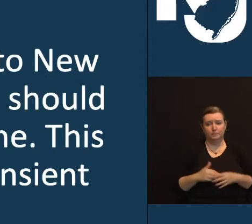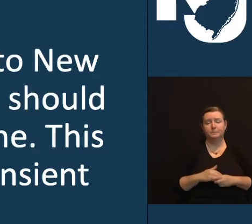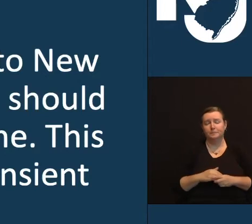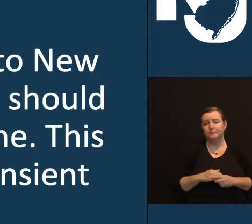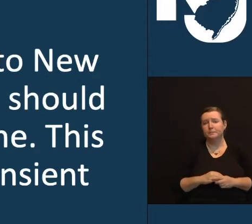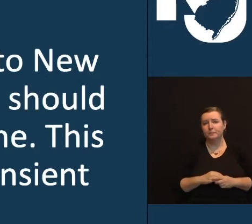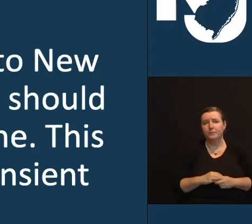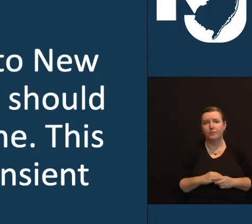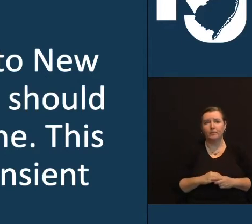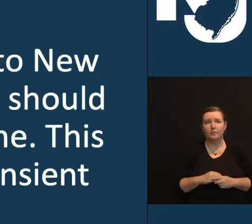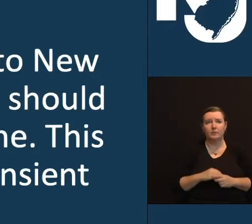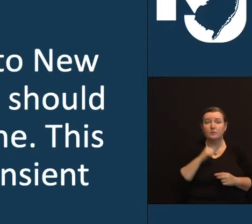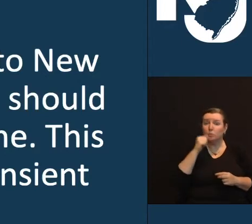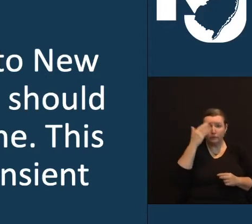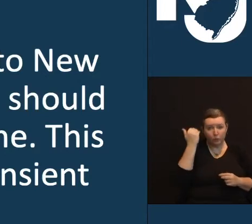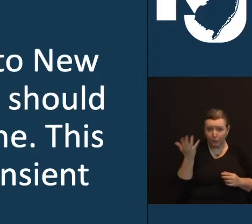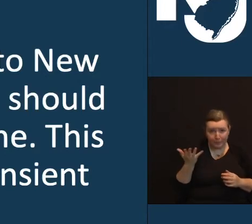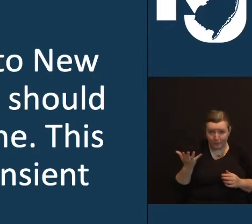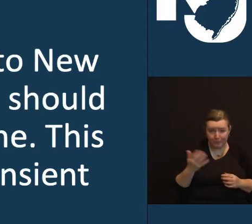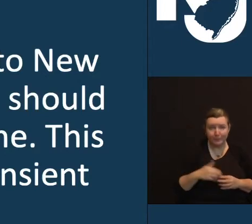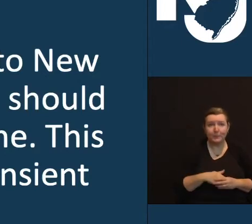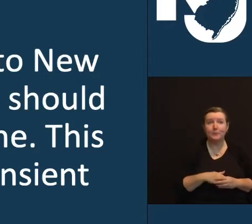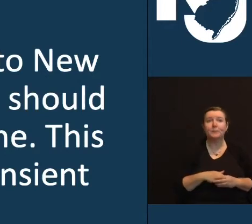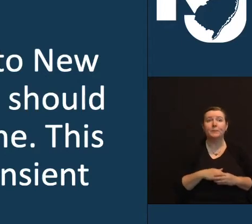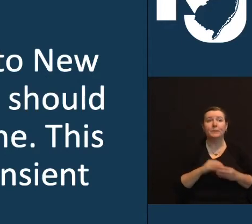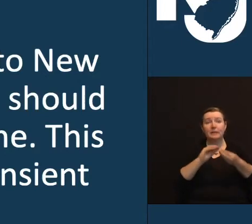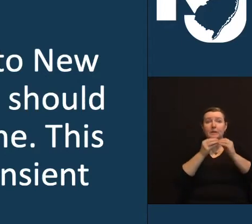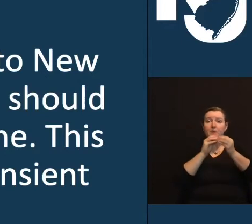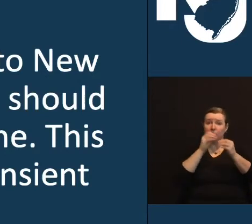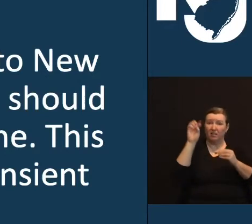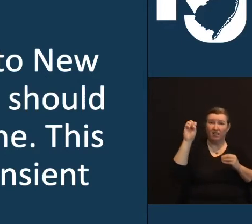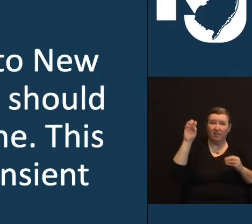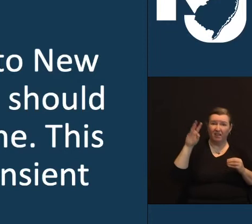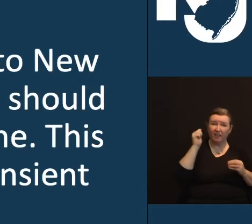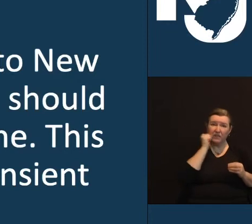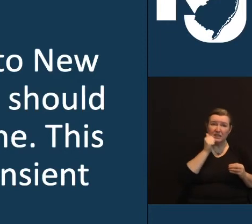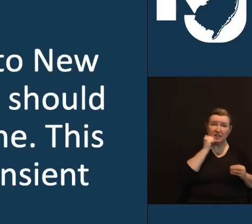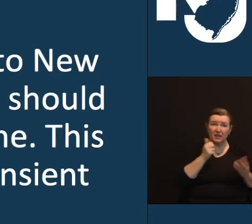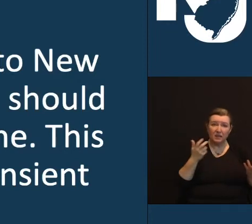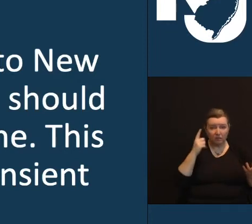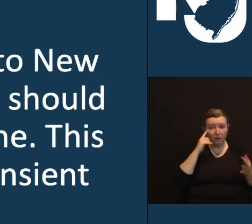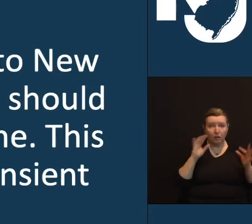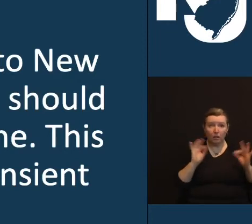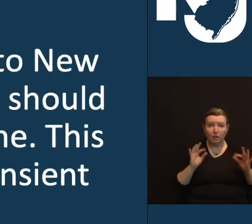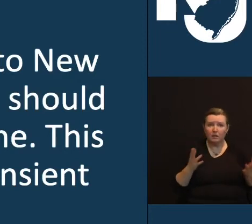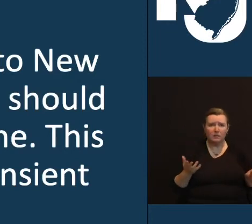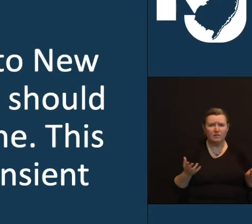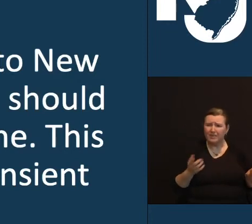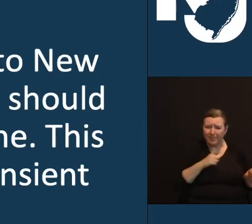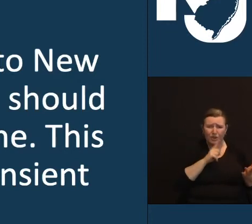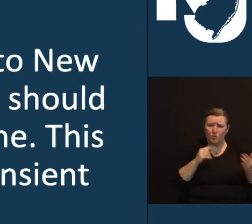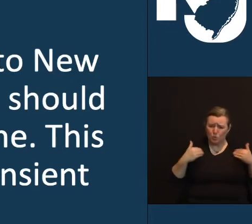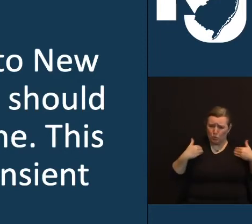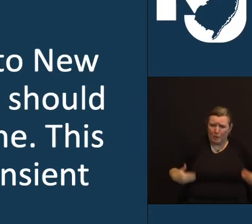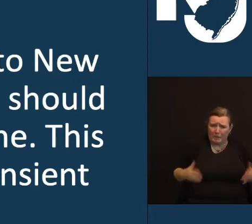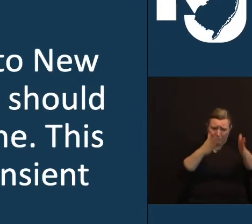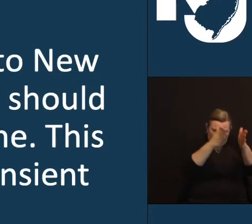forget that behind every one of the numbers that we report each day is a human face, including those of the more